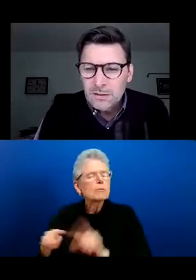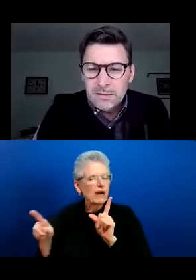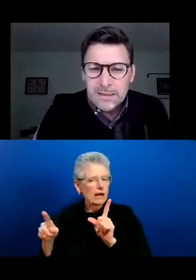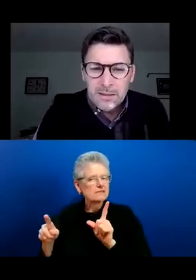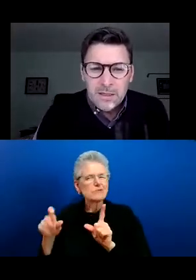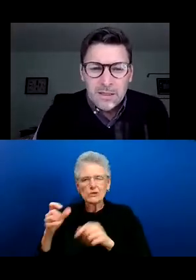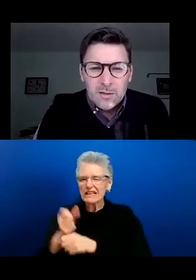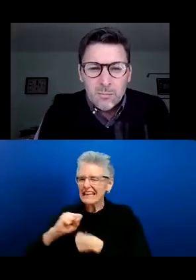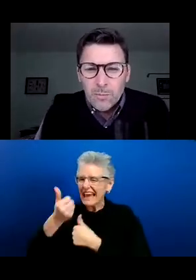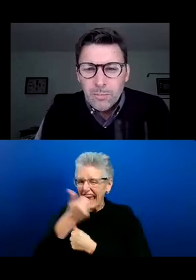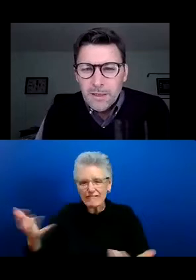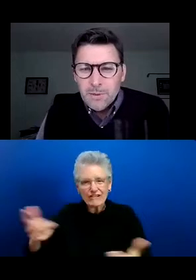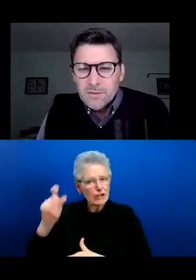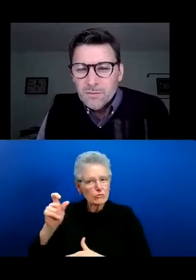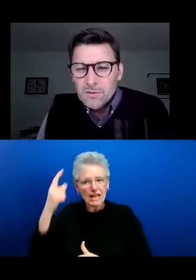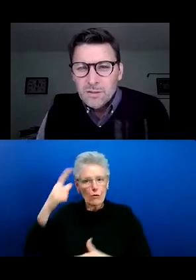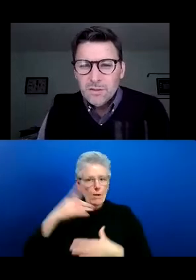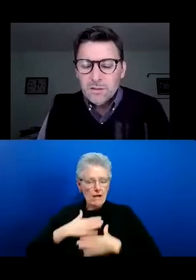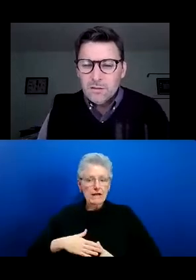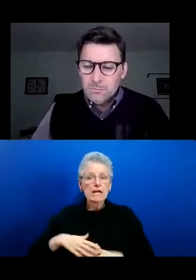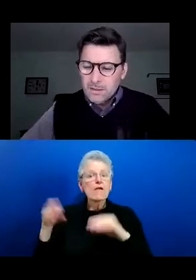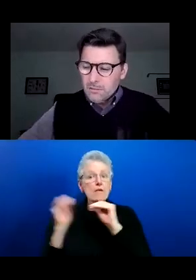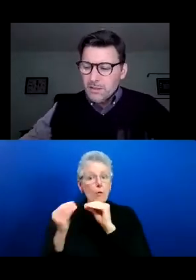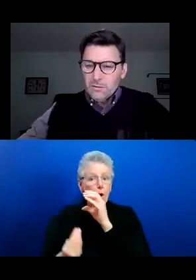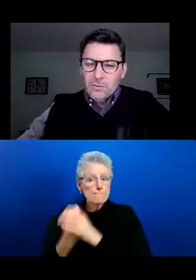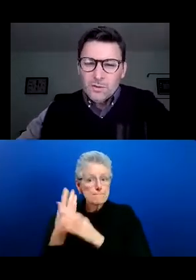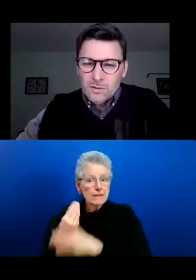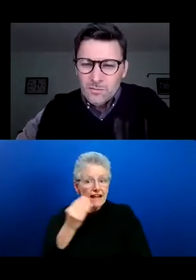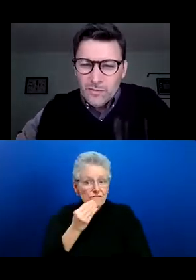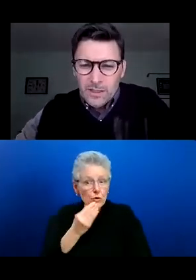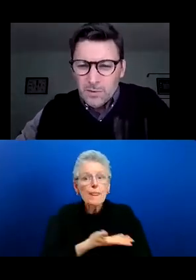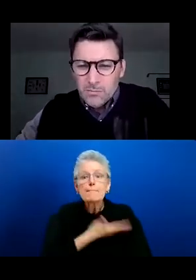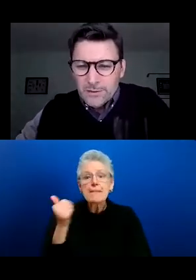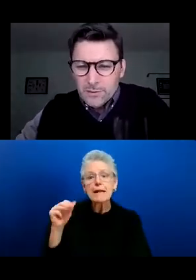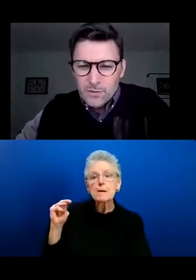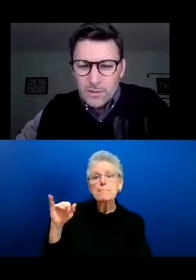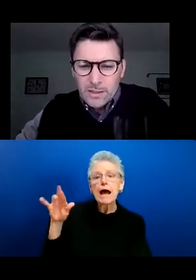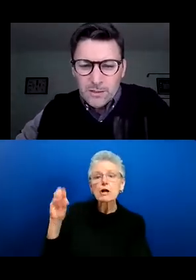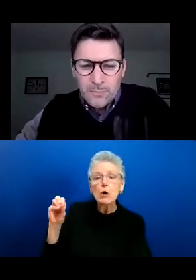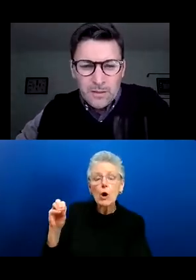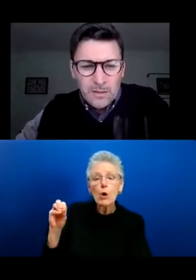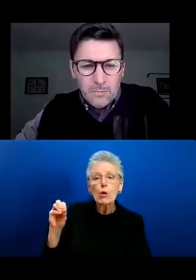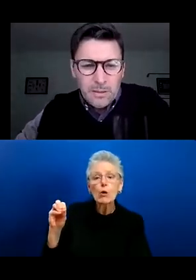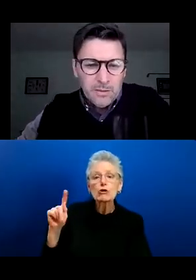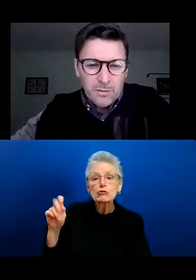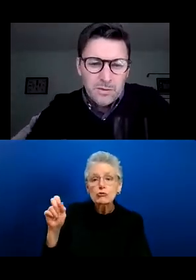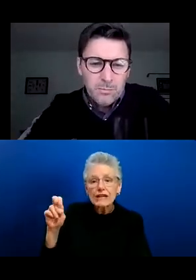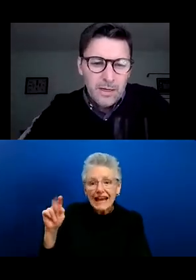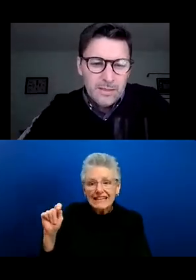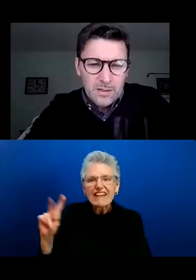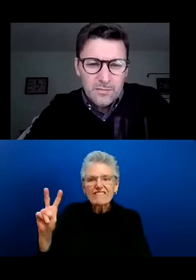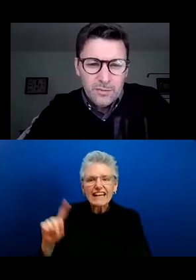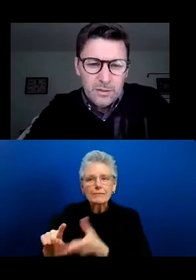need. And the more plant-based foods you're eating, the better micronutrients, vitamins, minerals you're getting compared to